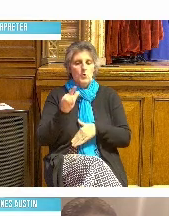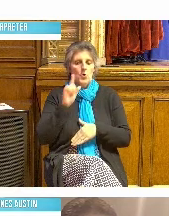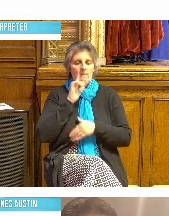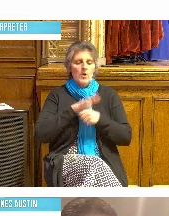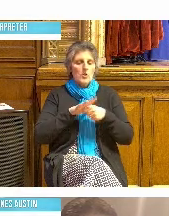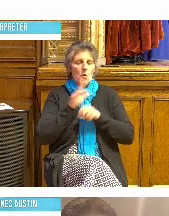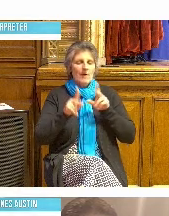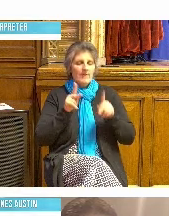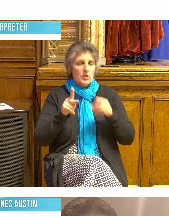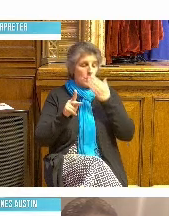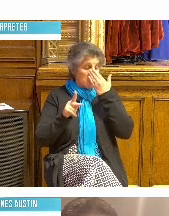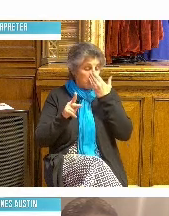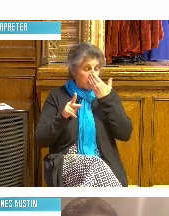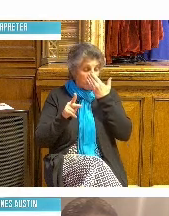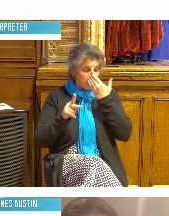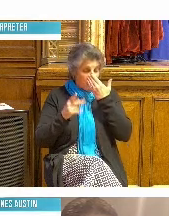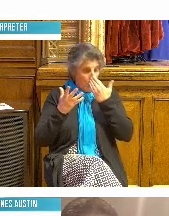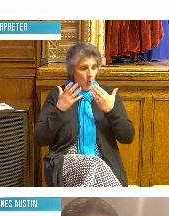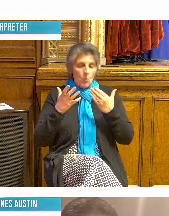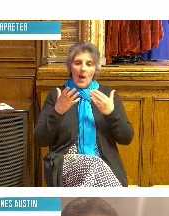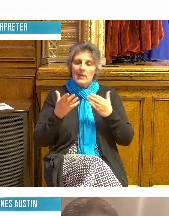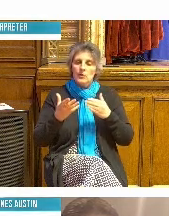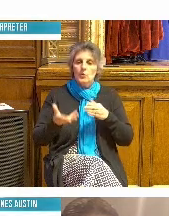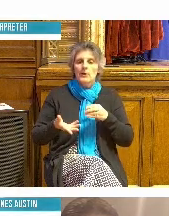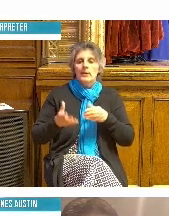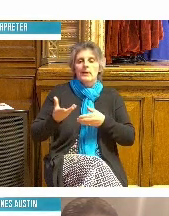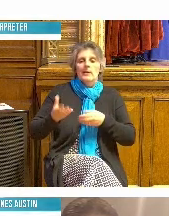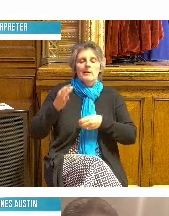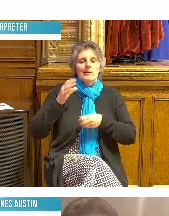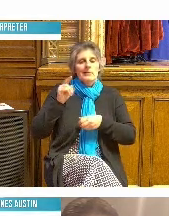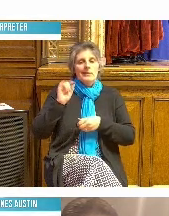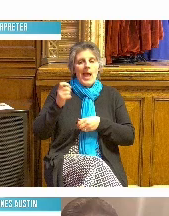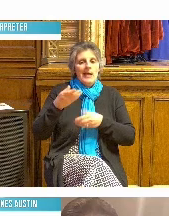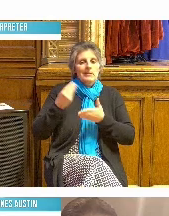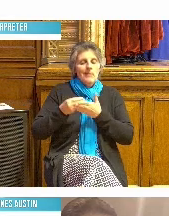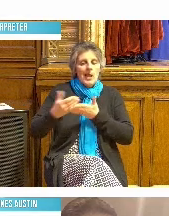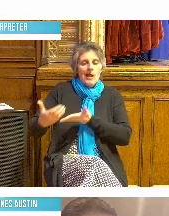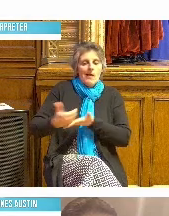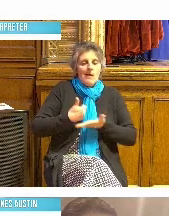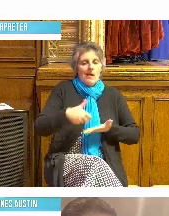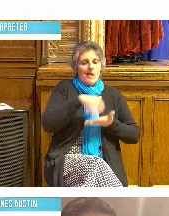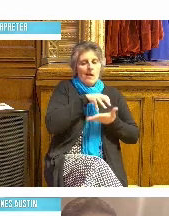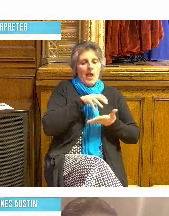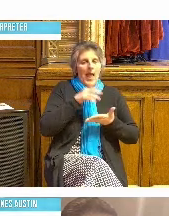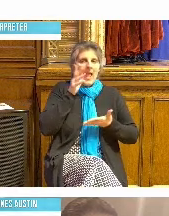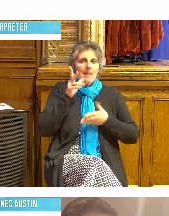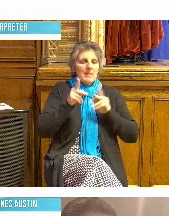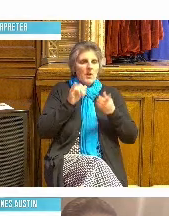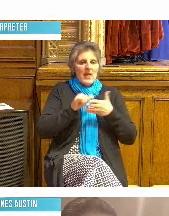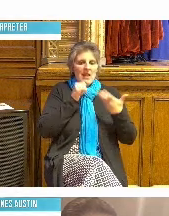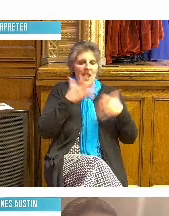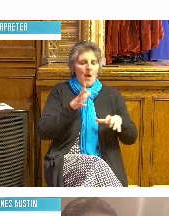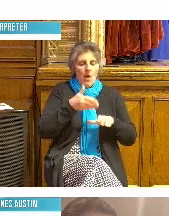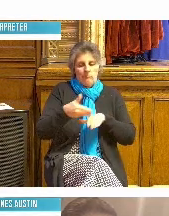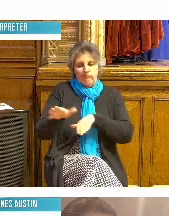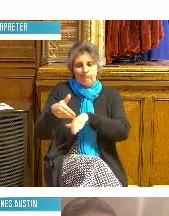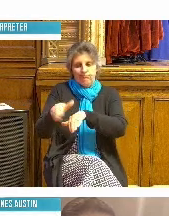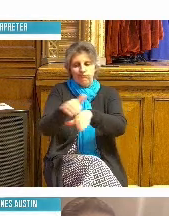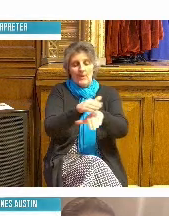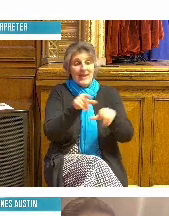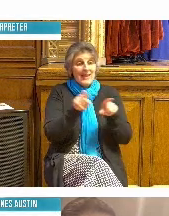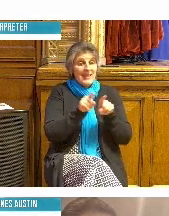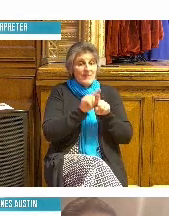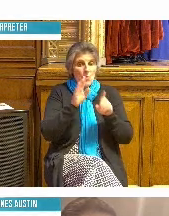officials who sought to increase their city's tax base and to relocate residents they regarded as undesirable. Even where